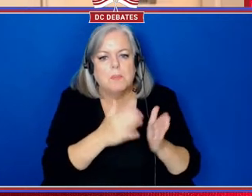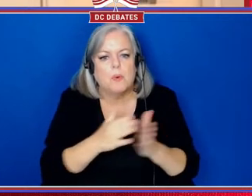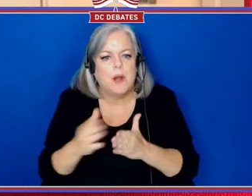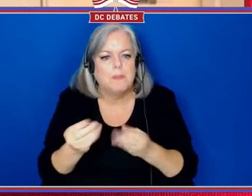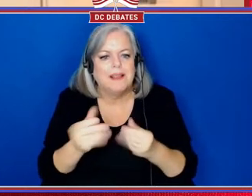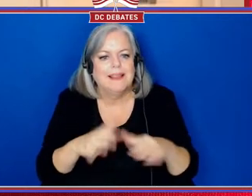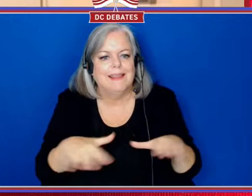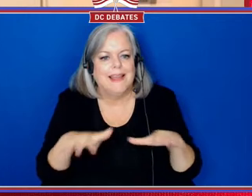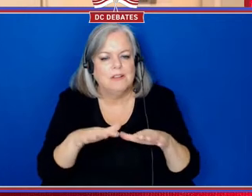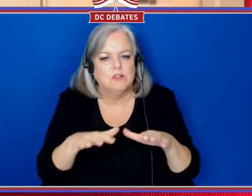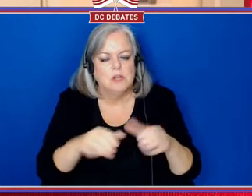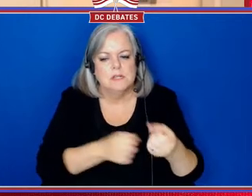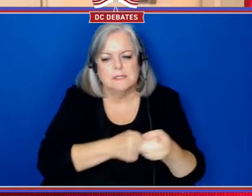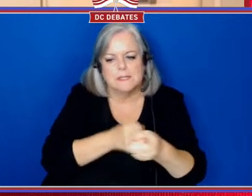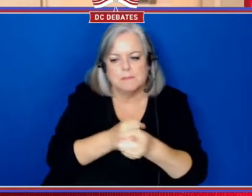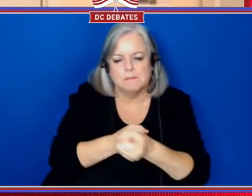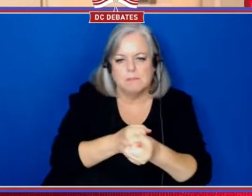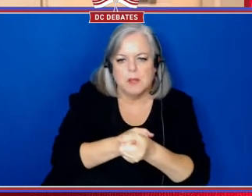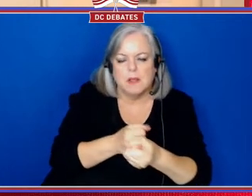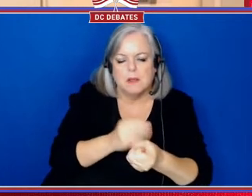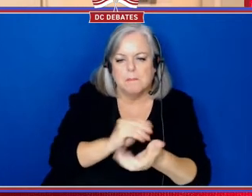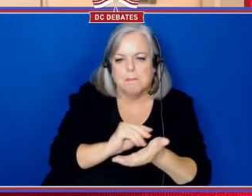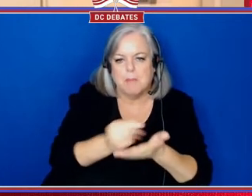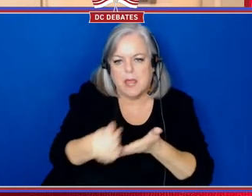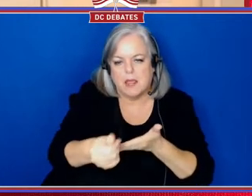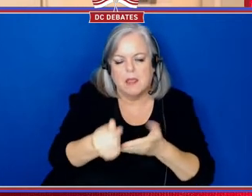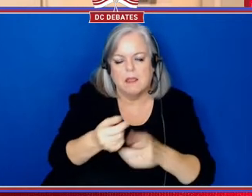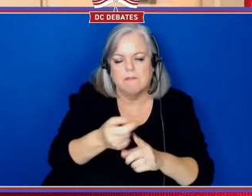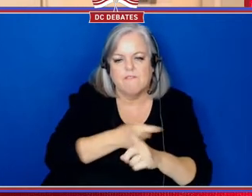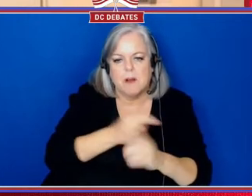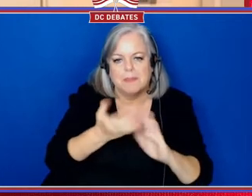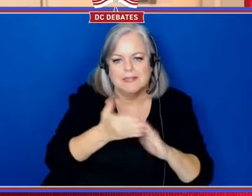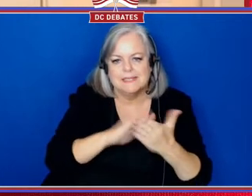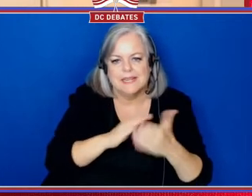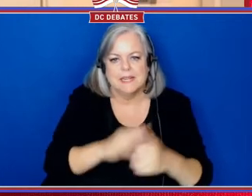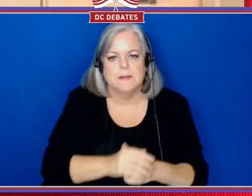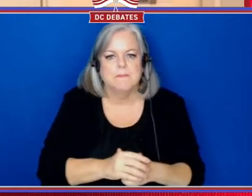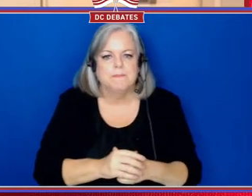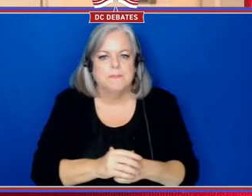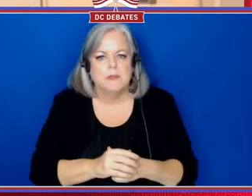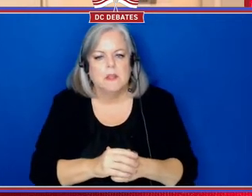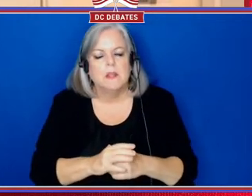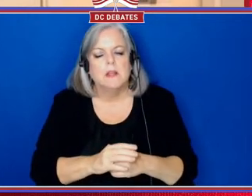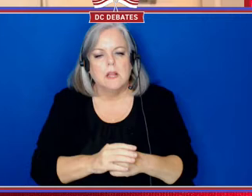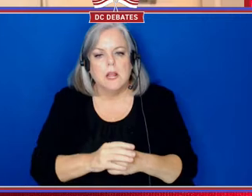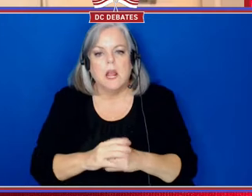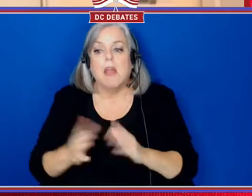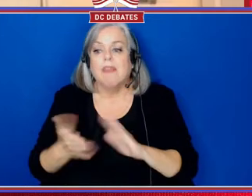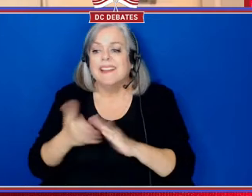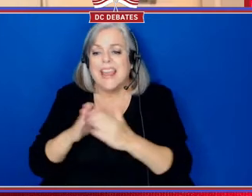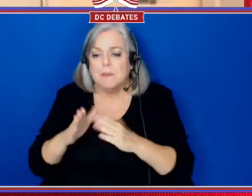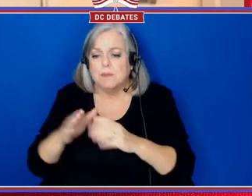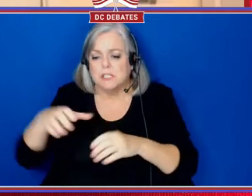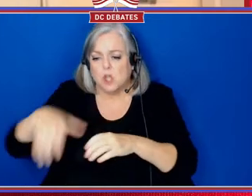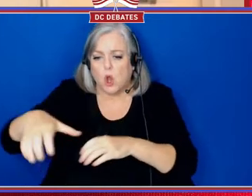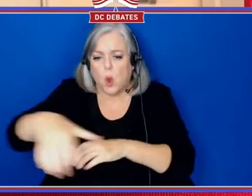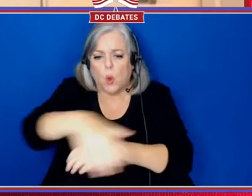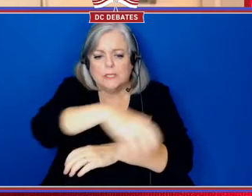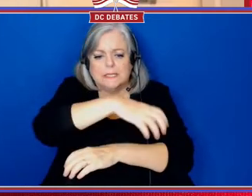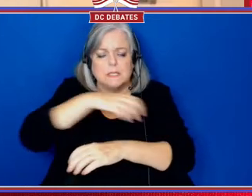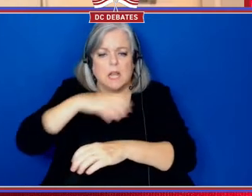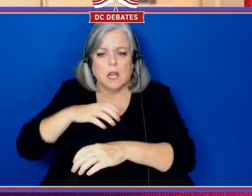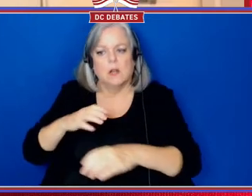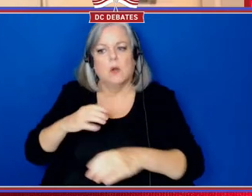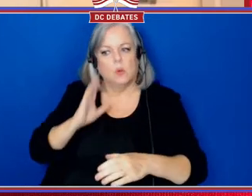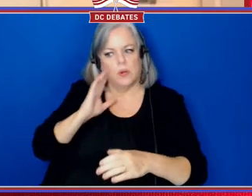the city. In addition, I will say this to the neighbors in the surrounding neighborhoods. We will listen. As mayor of this